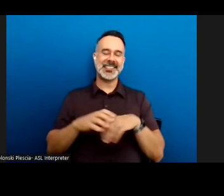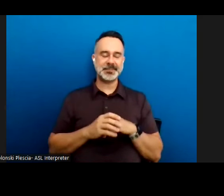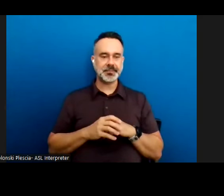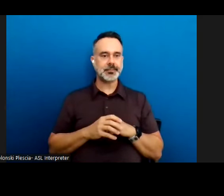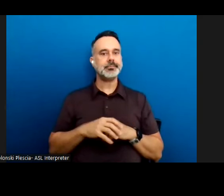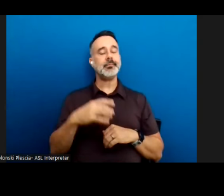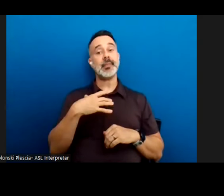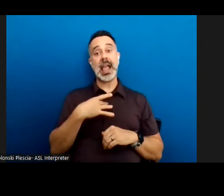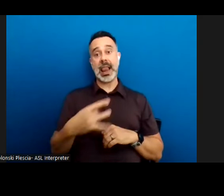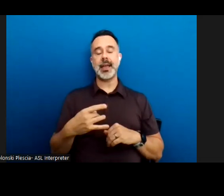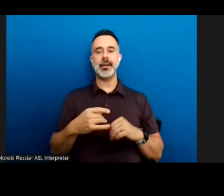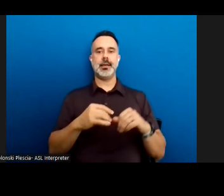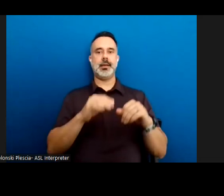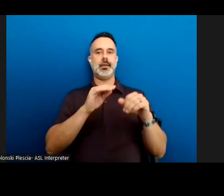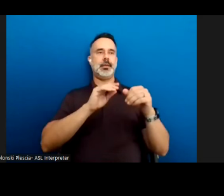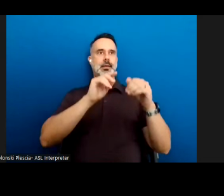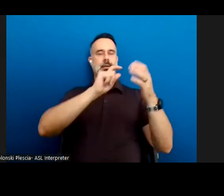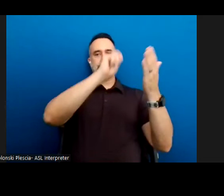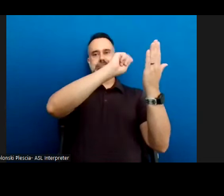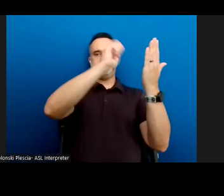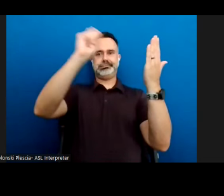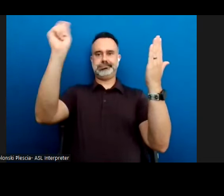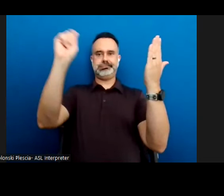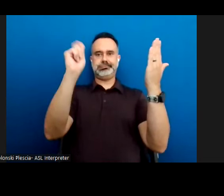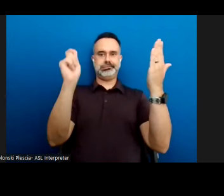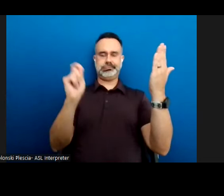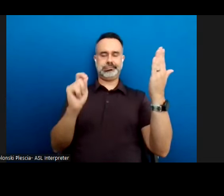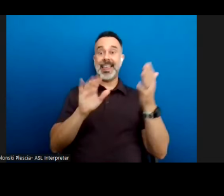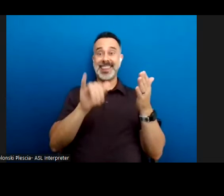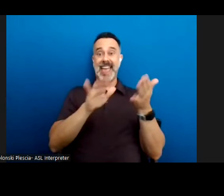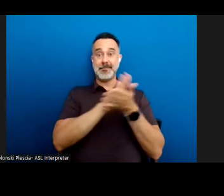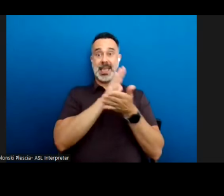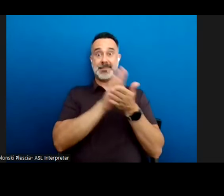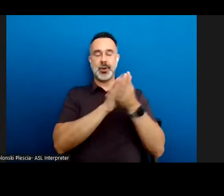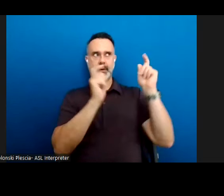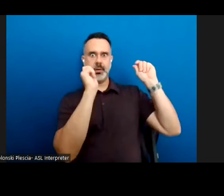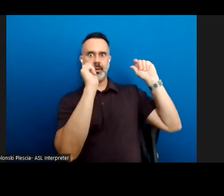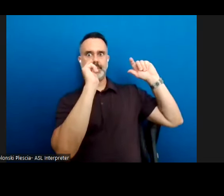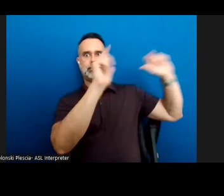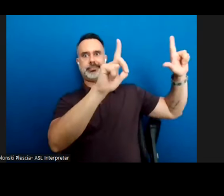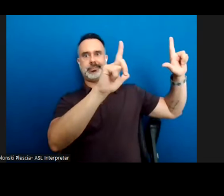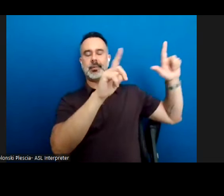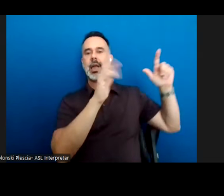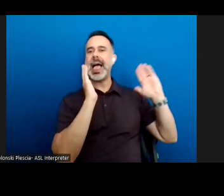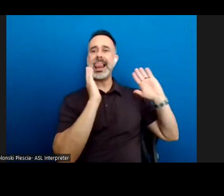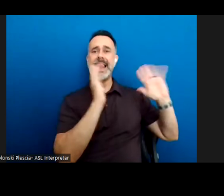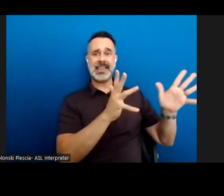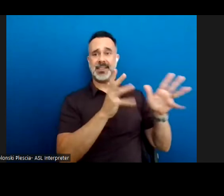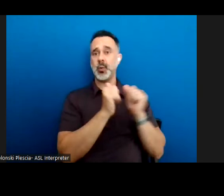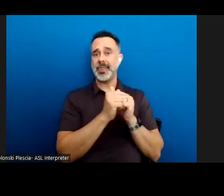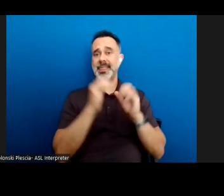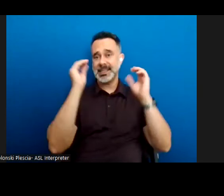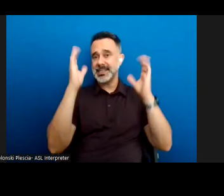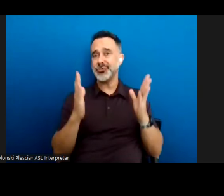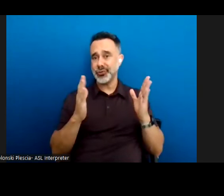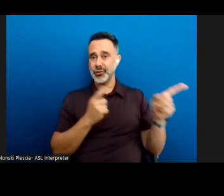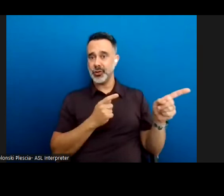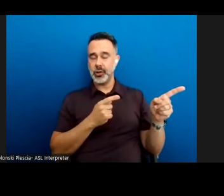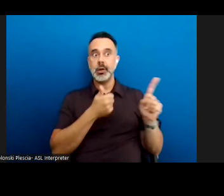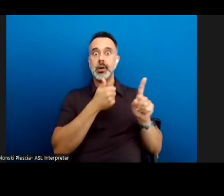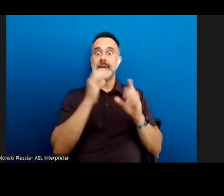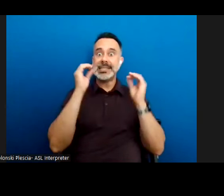chart paper when I have a classroom and I'm going in and out. I'll leave it with the teacher. And so the teacher can go